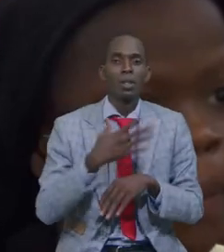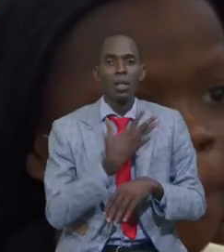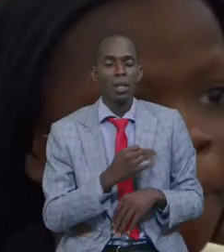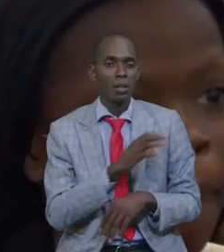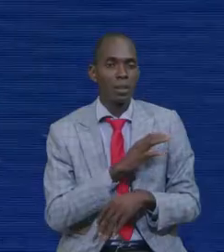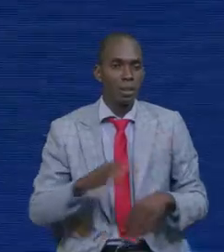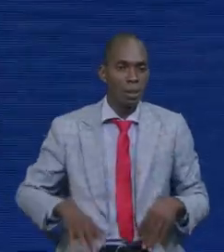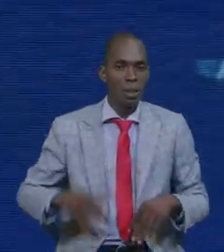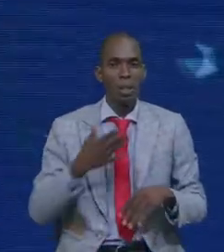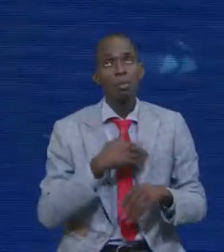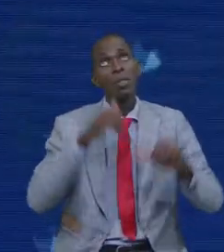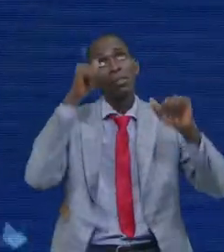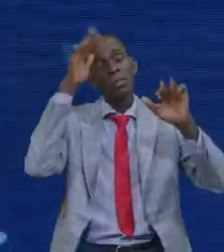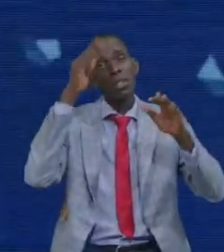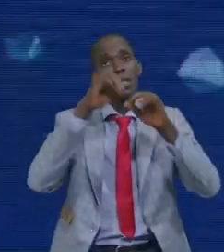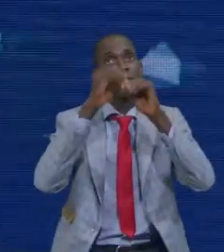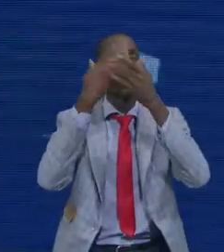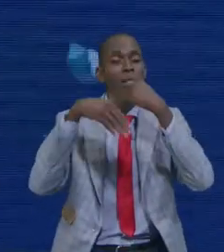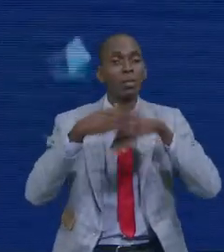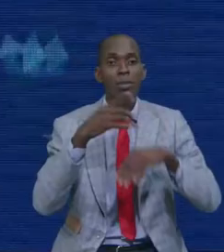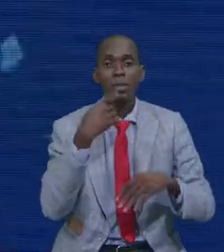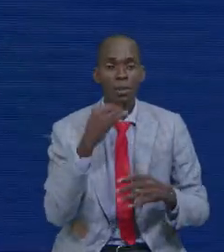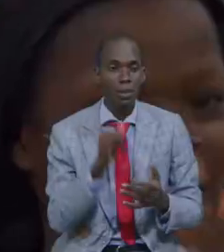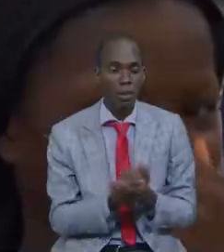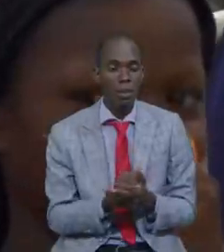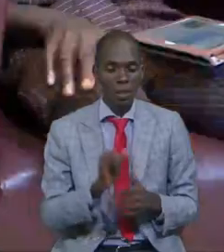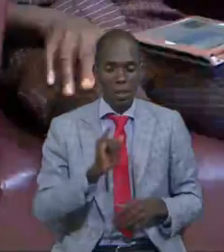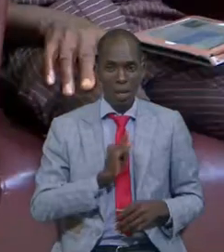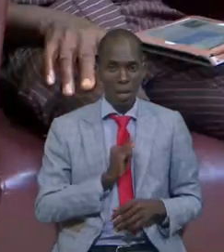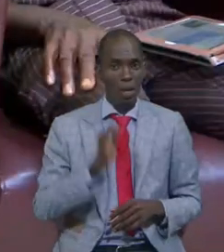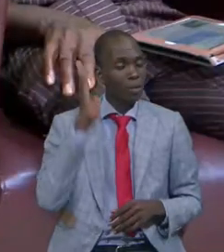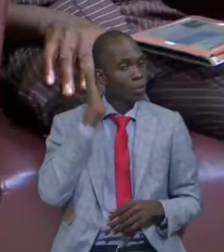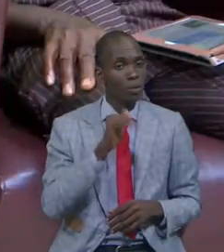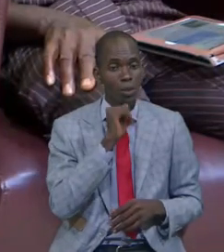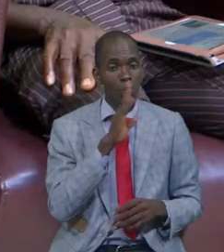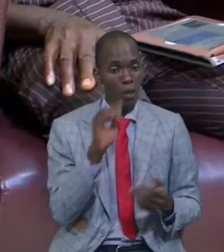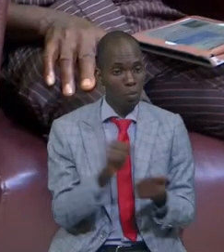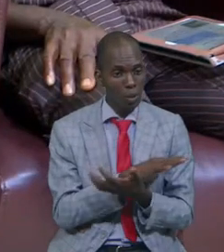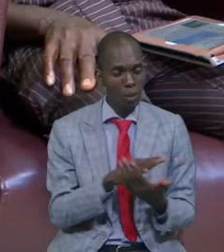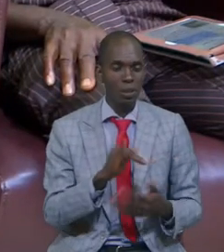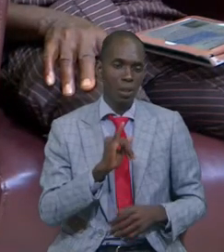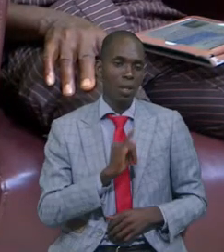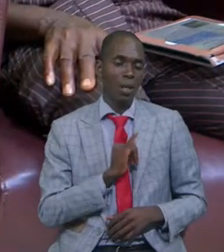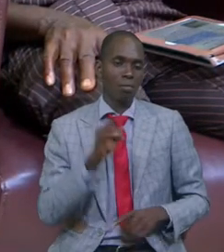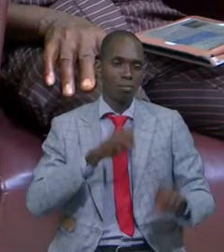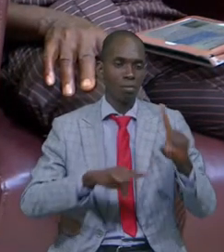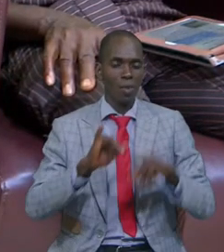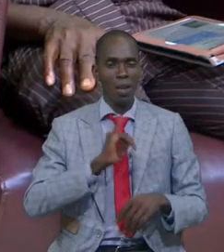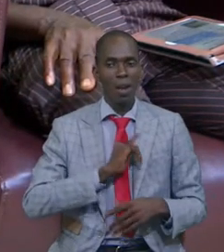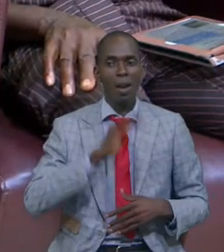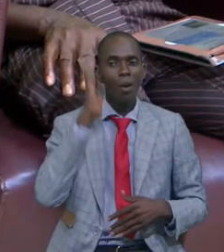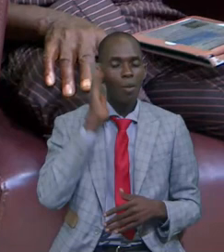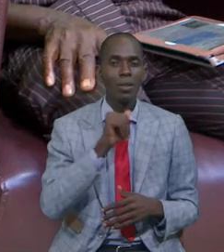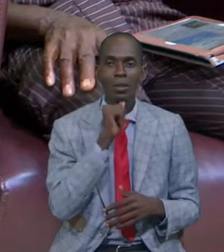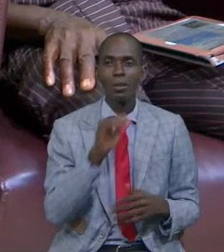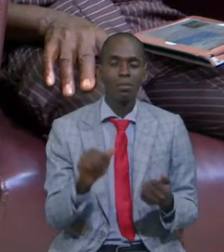says, I should not perish, I will not perish, but have